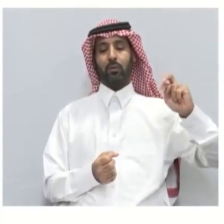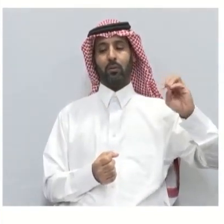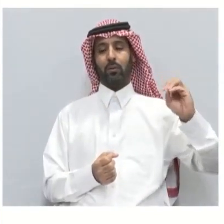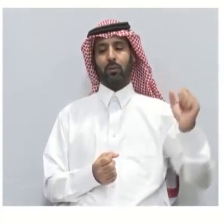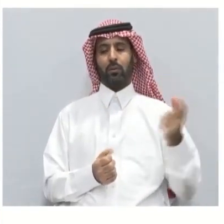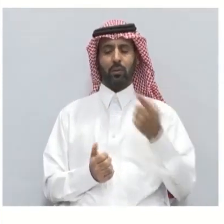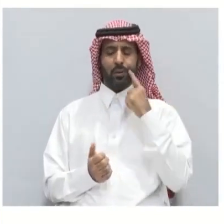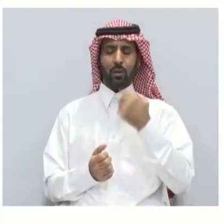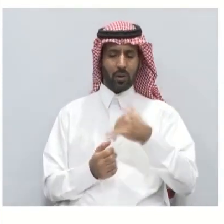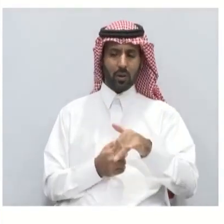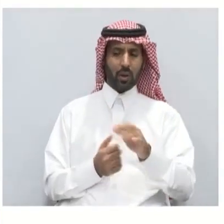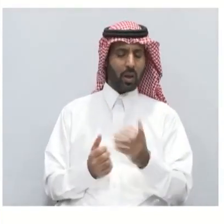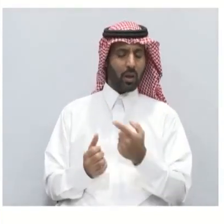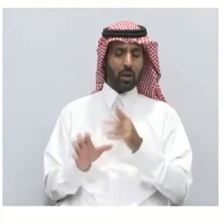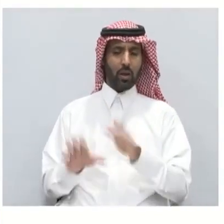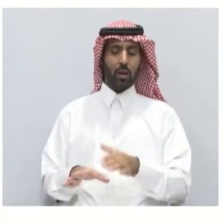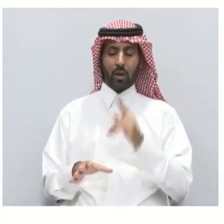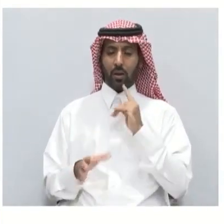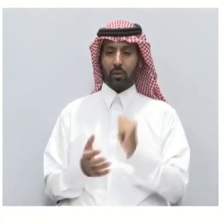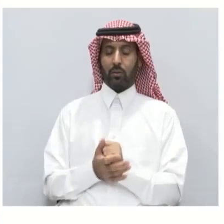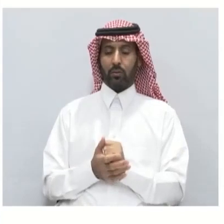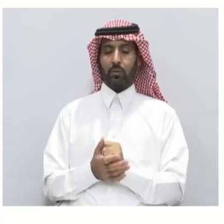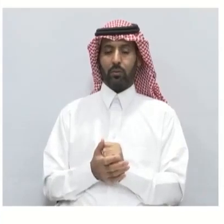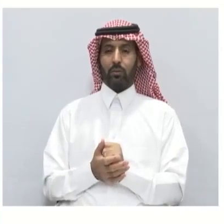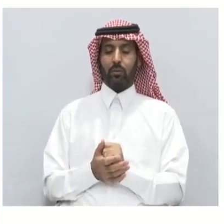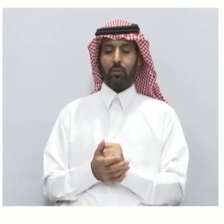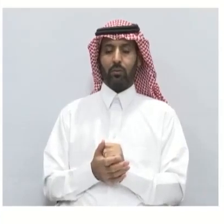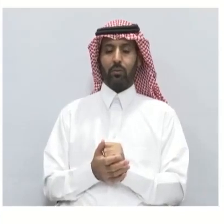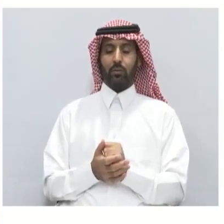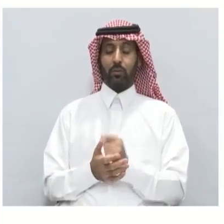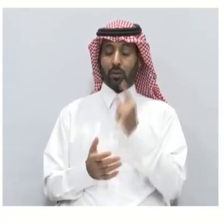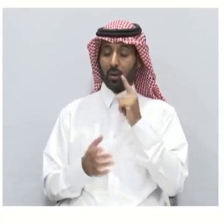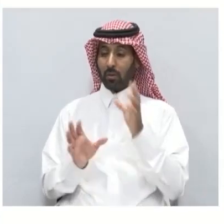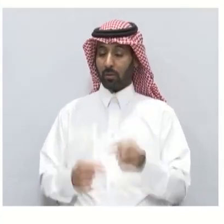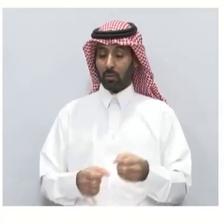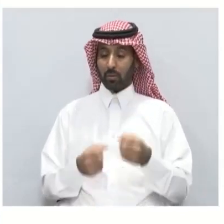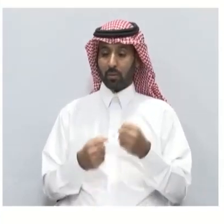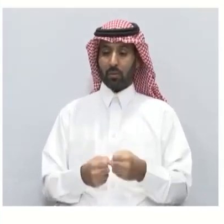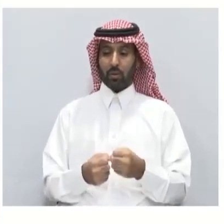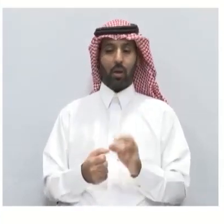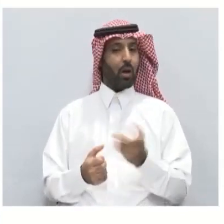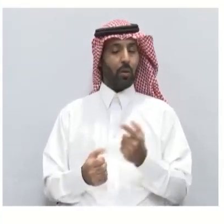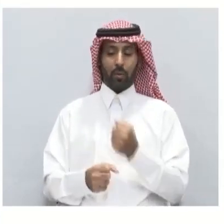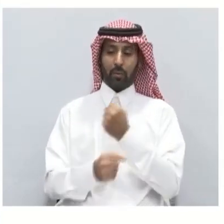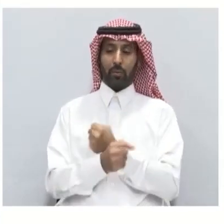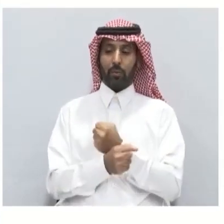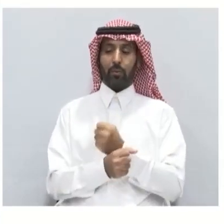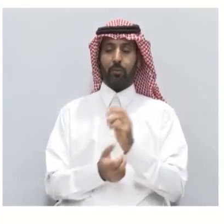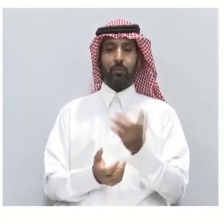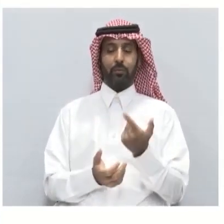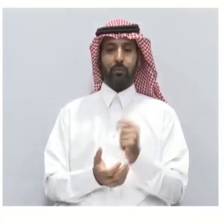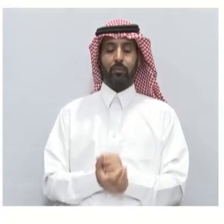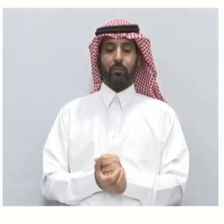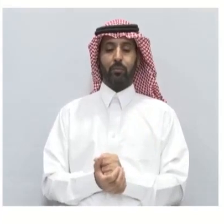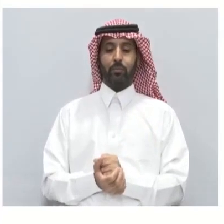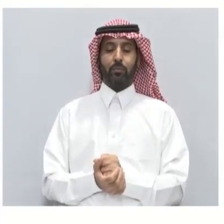long was he sentenced? How long might Newton be in prison when they catch him? All of these questions